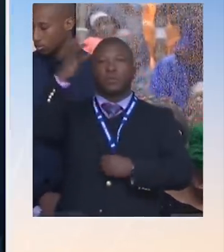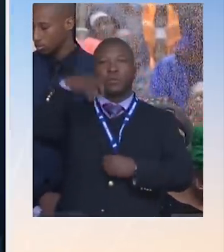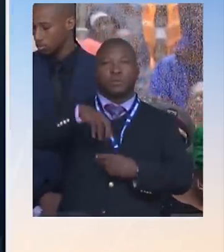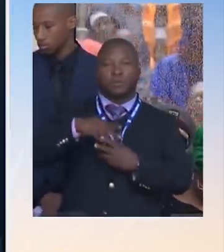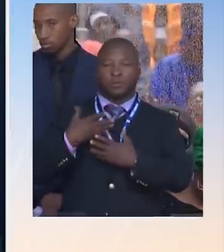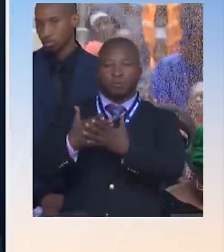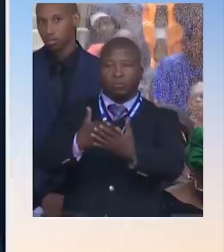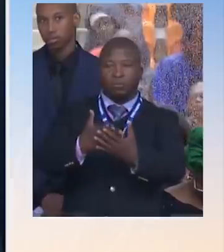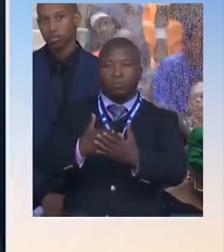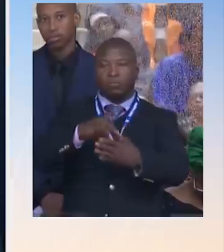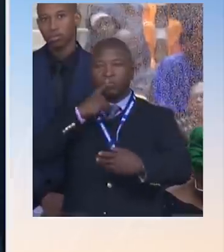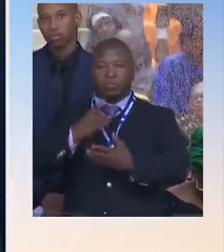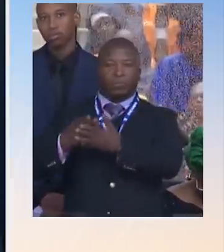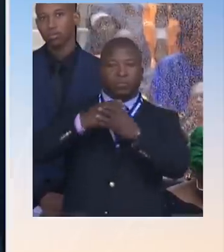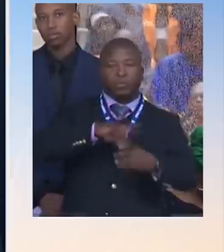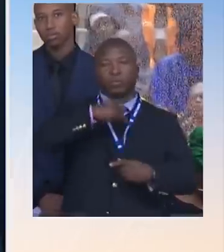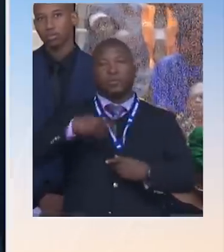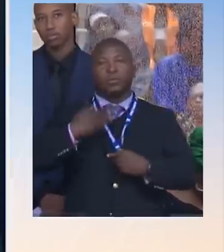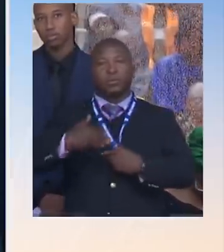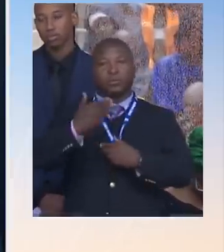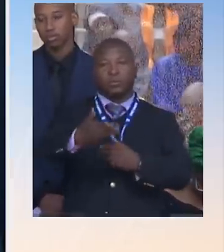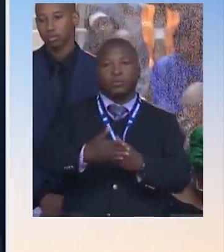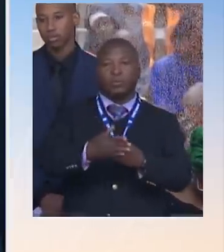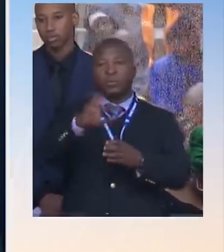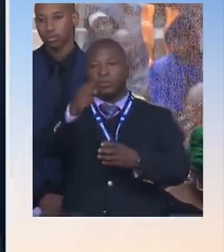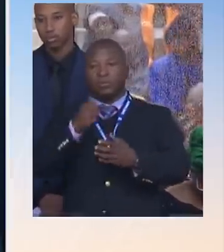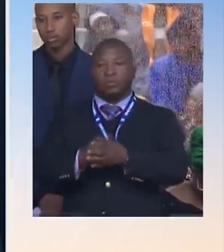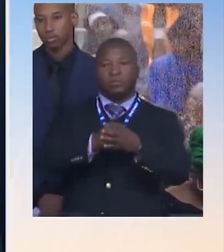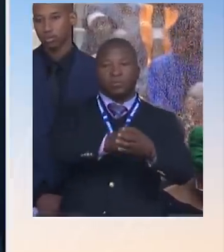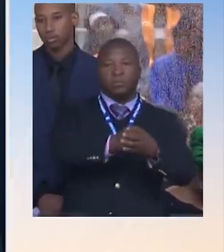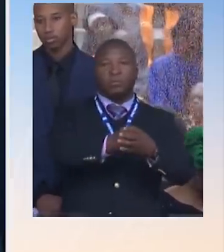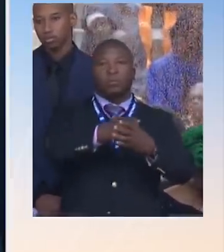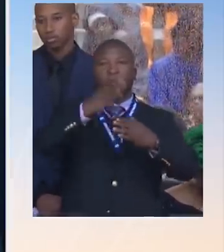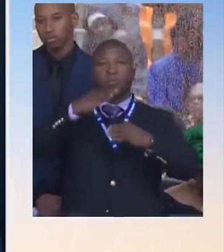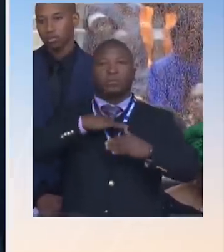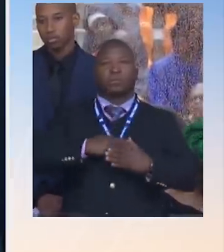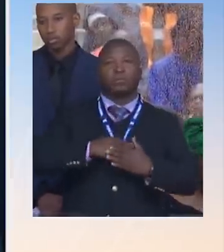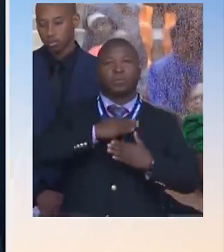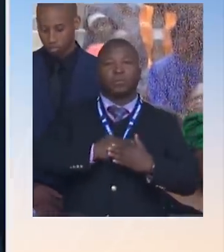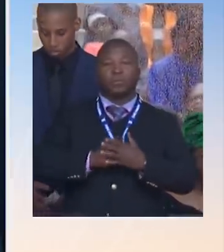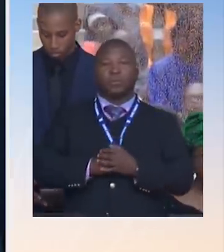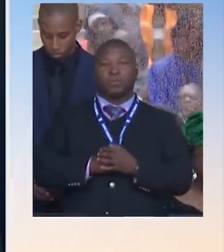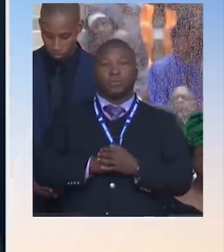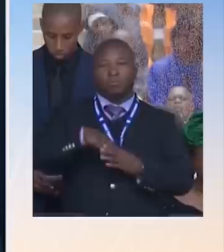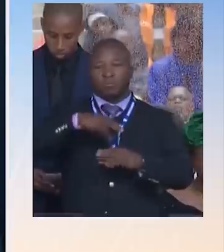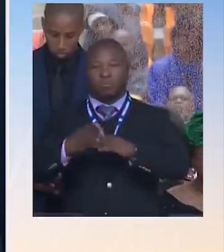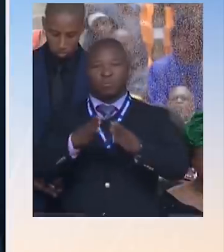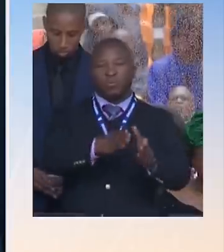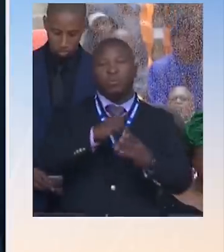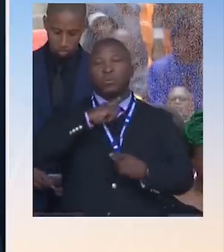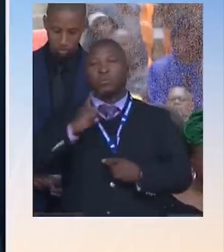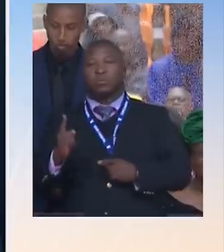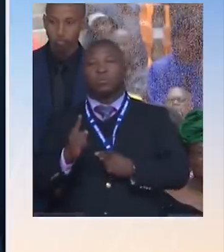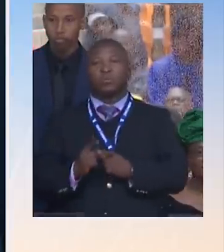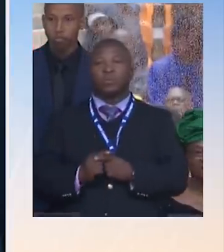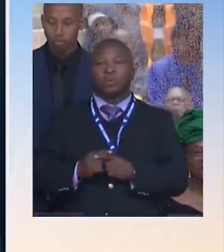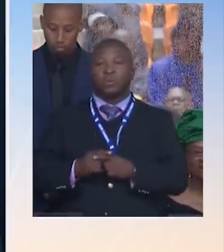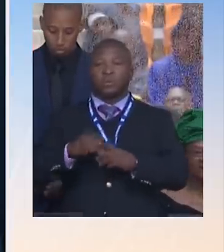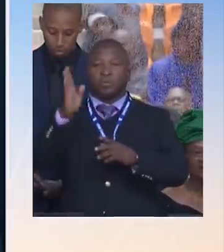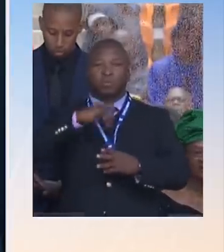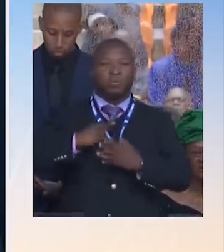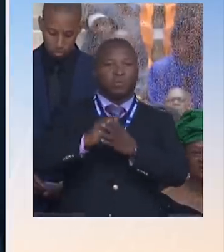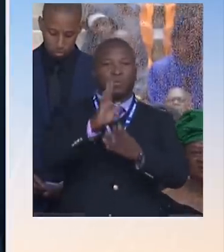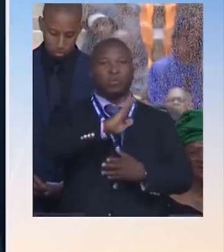his commitment to advancing racial justice. That's why he signed an executive order on racial equity on his sixth day. One of the reasons why he